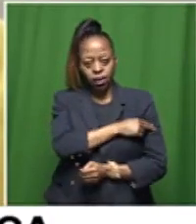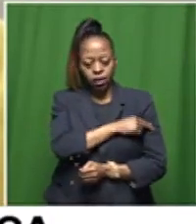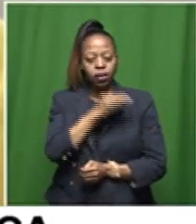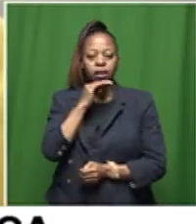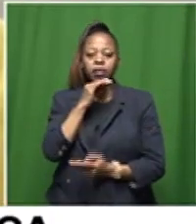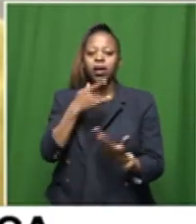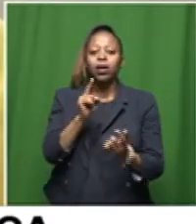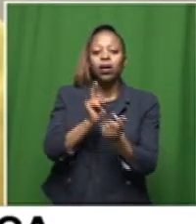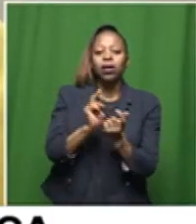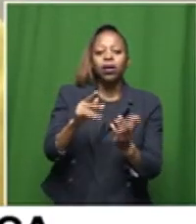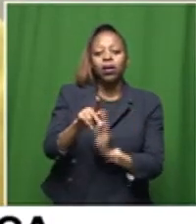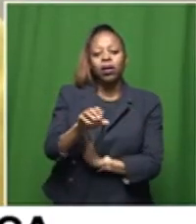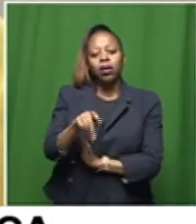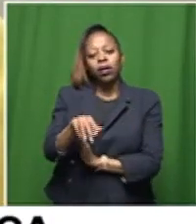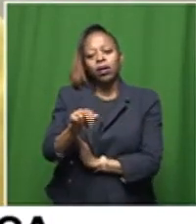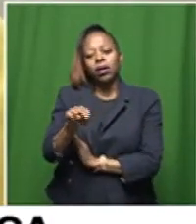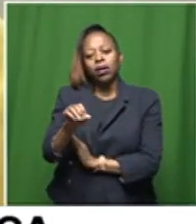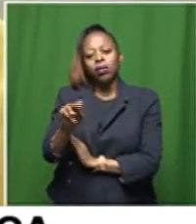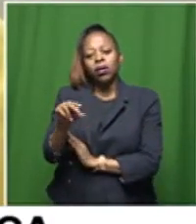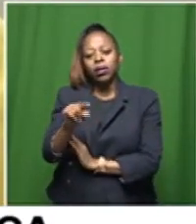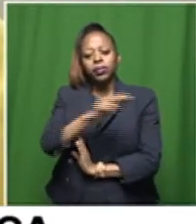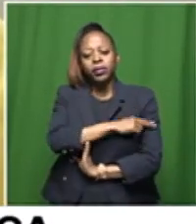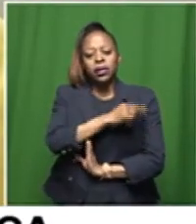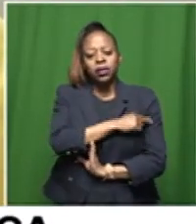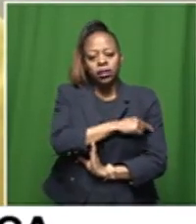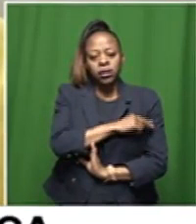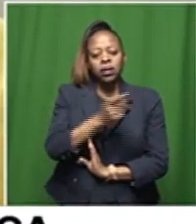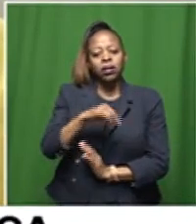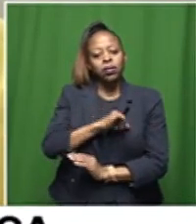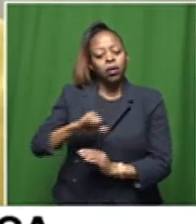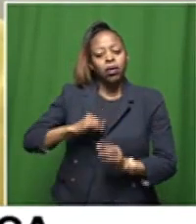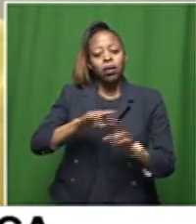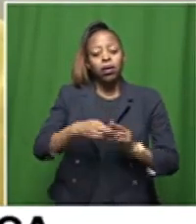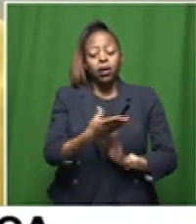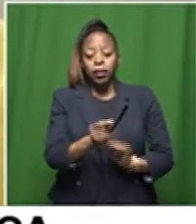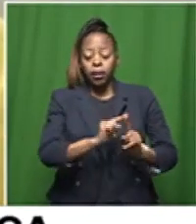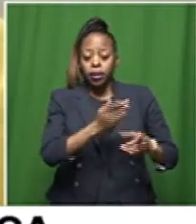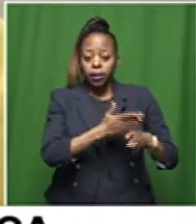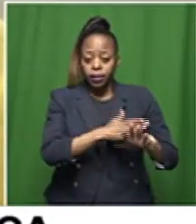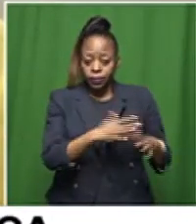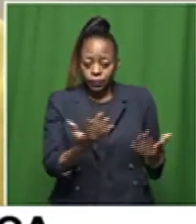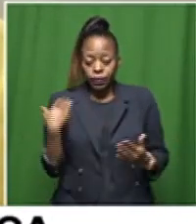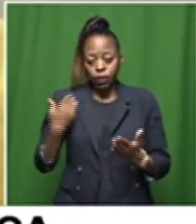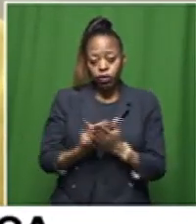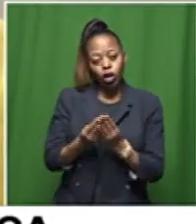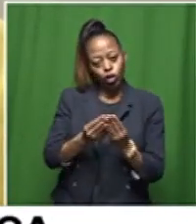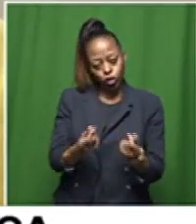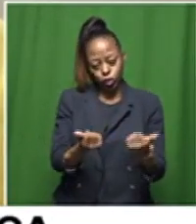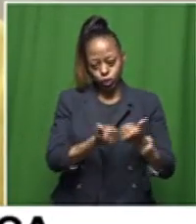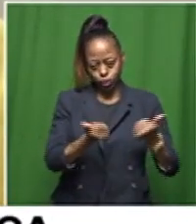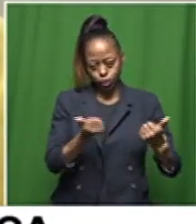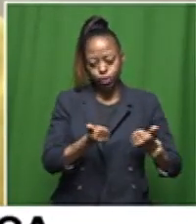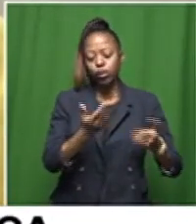to Kopanong Hospital. They had a theater there, and then it was not working. So we have fixed that, and we have since